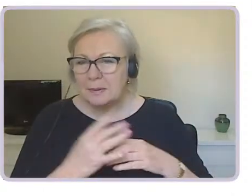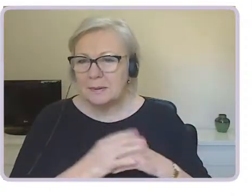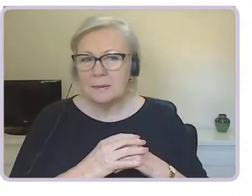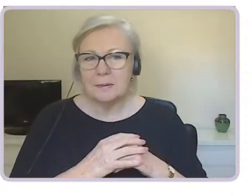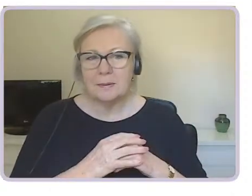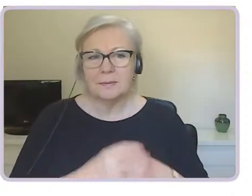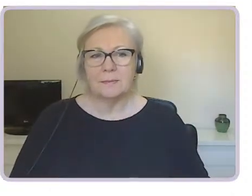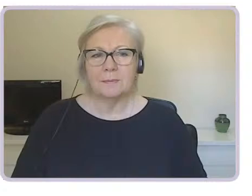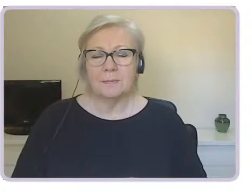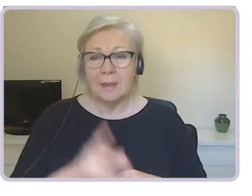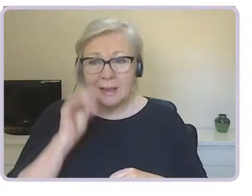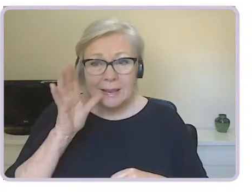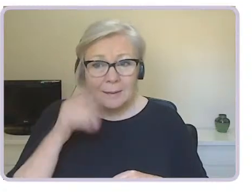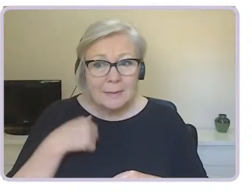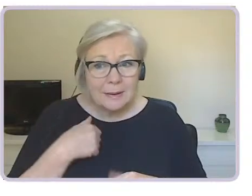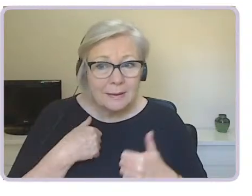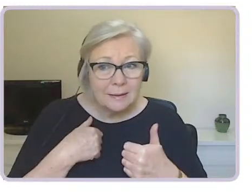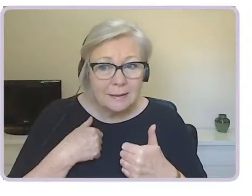Can you hear me?